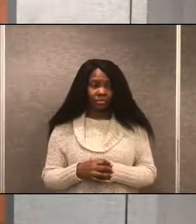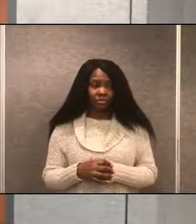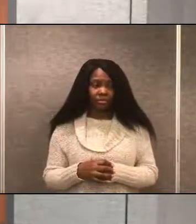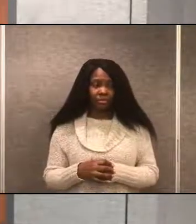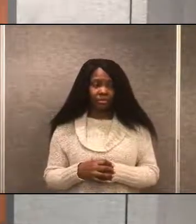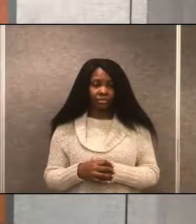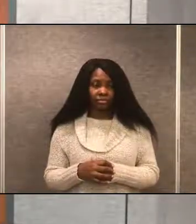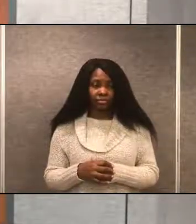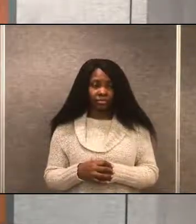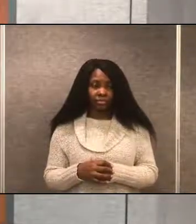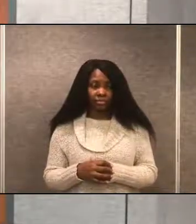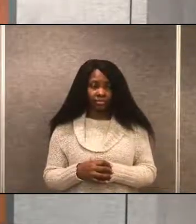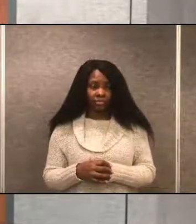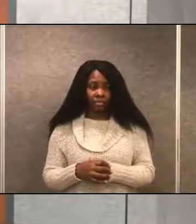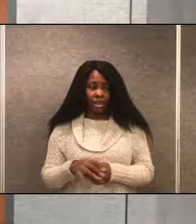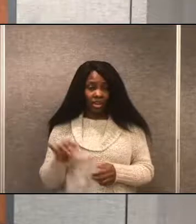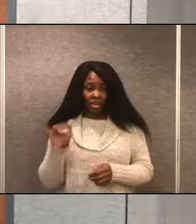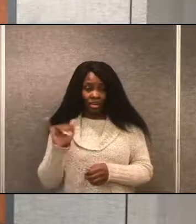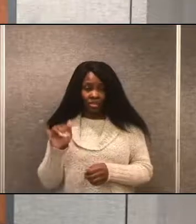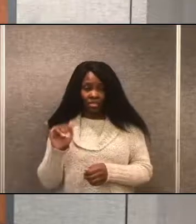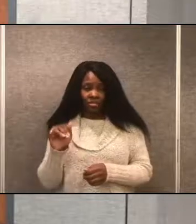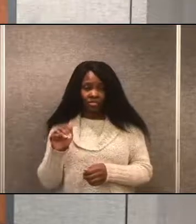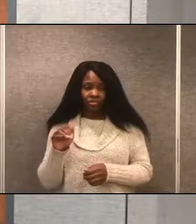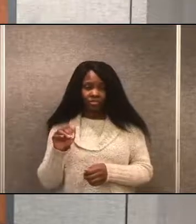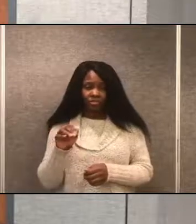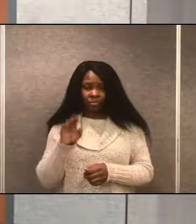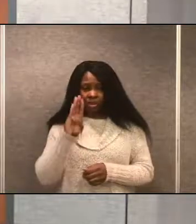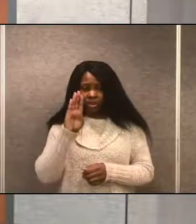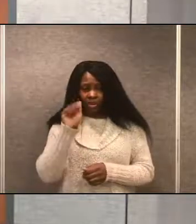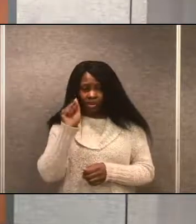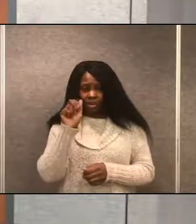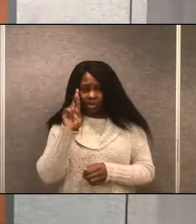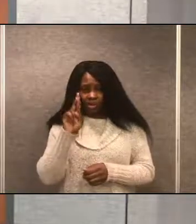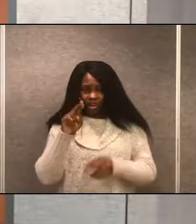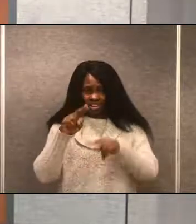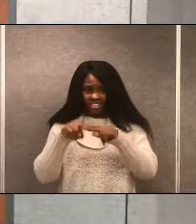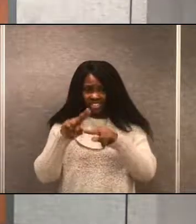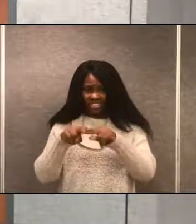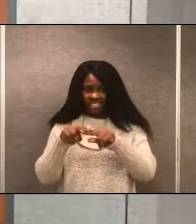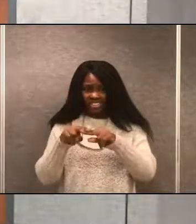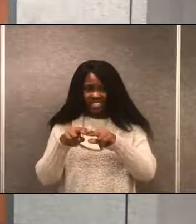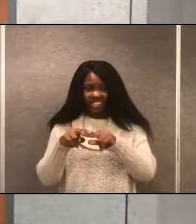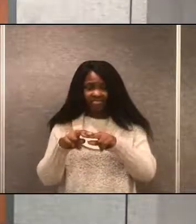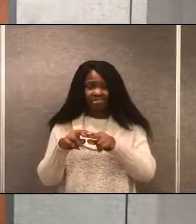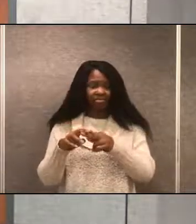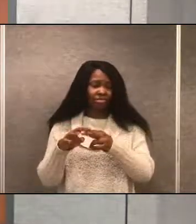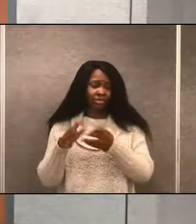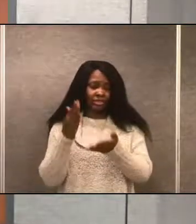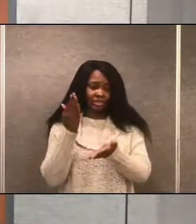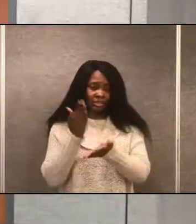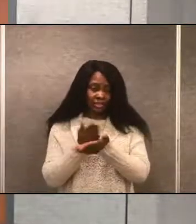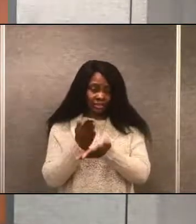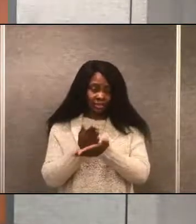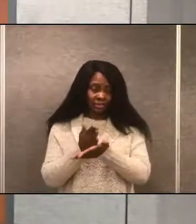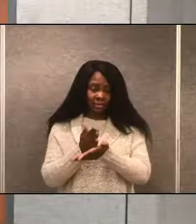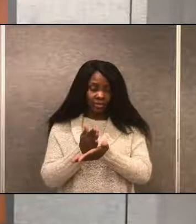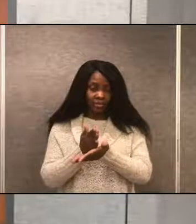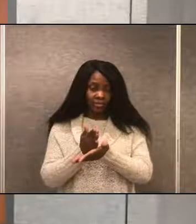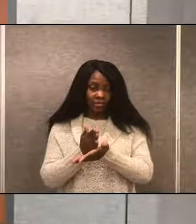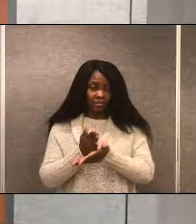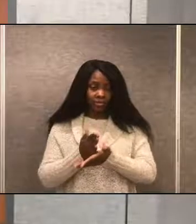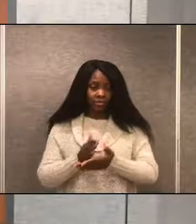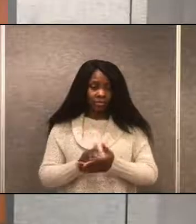curbside, barside seating would be prohibited in the bars,